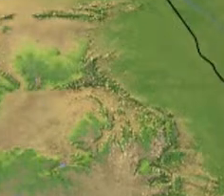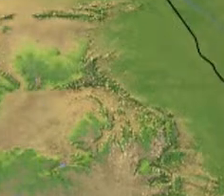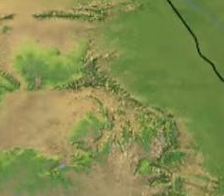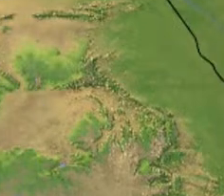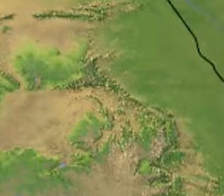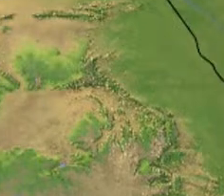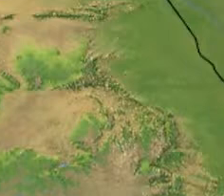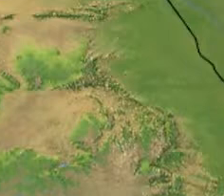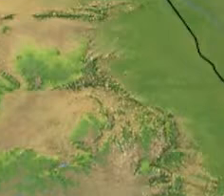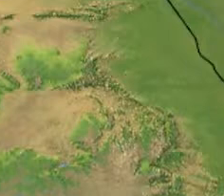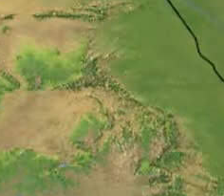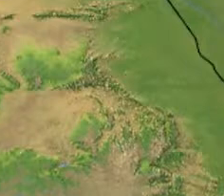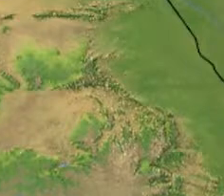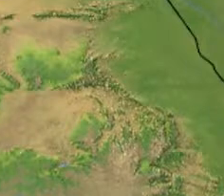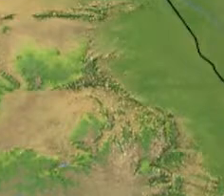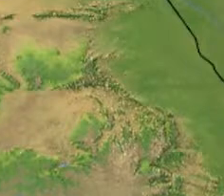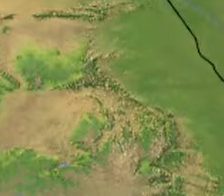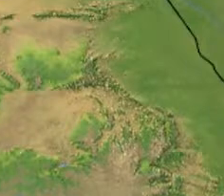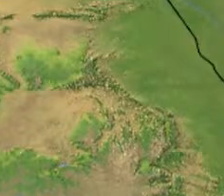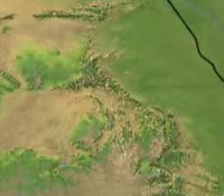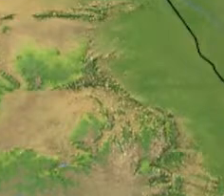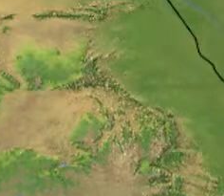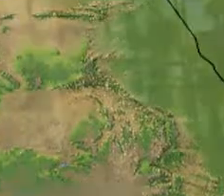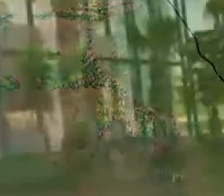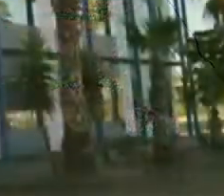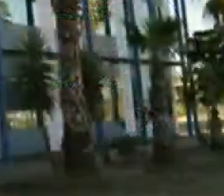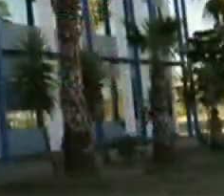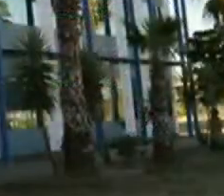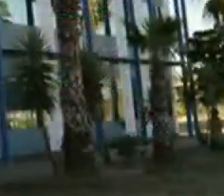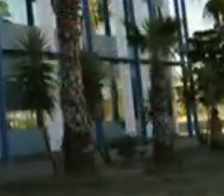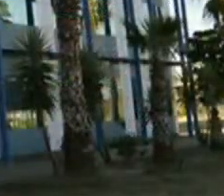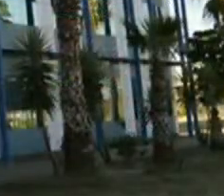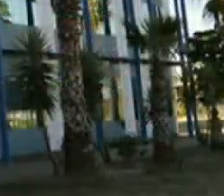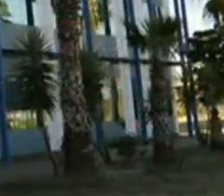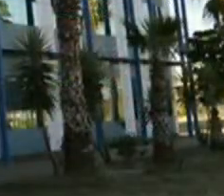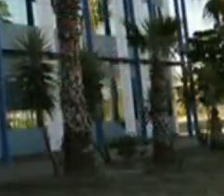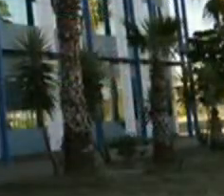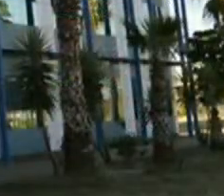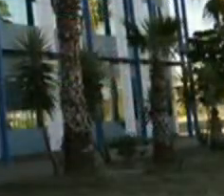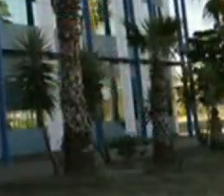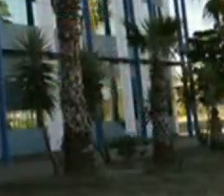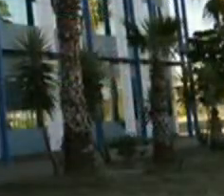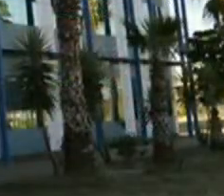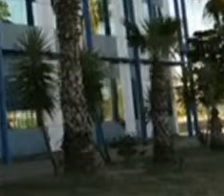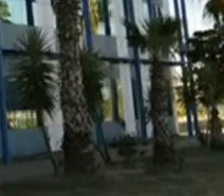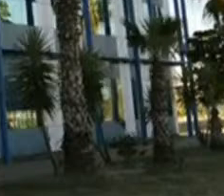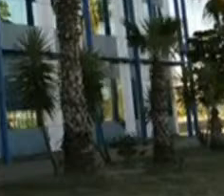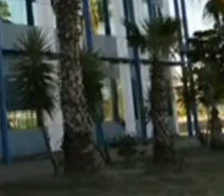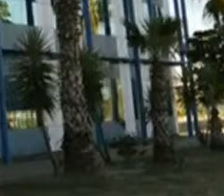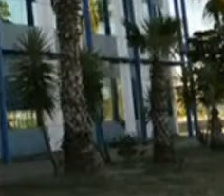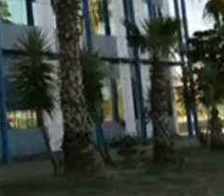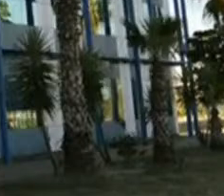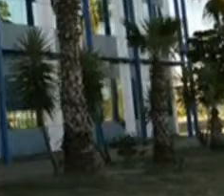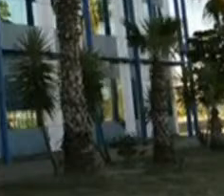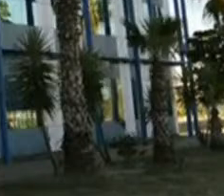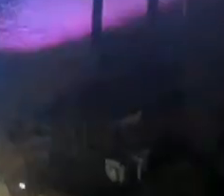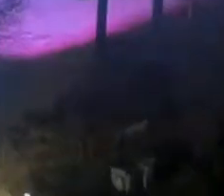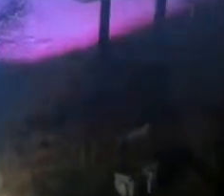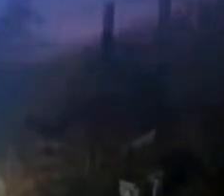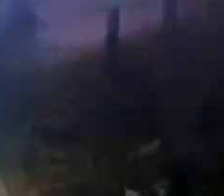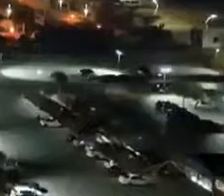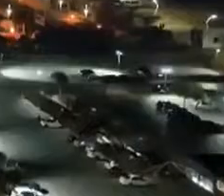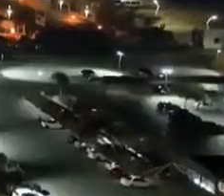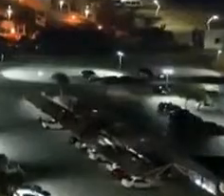masheta mo mafelo mangwe a lefatshe leno ka jalo setšhaba se rotedi wa go ipabalela ne ke le tshwaretse go leka lebetse go sa tipolo ya pi a nne boroko